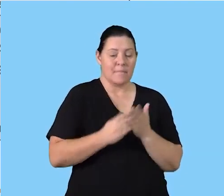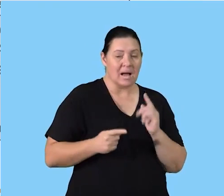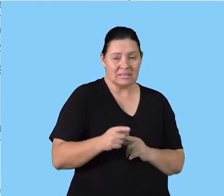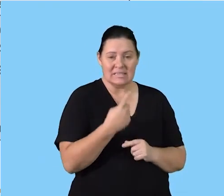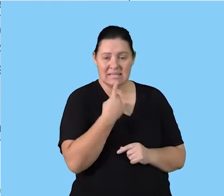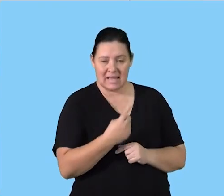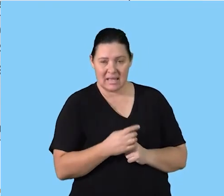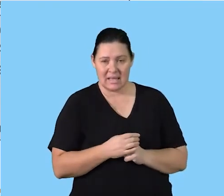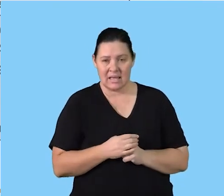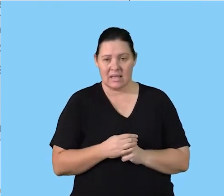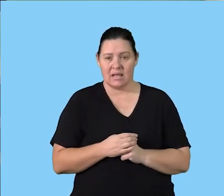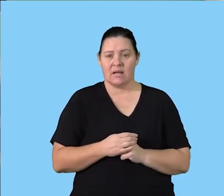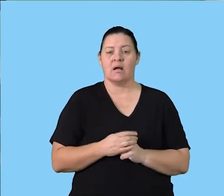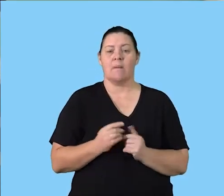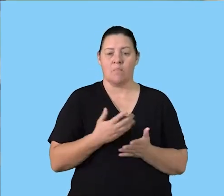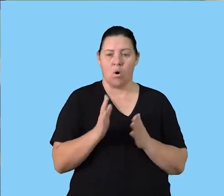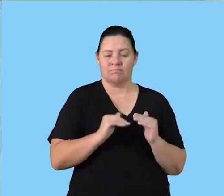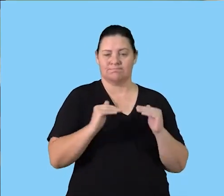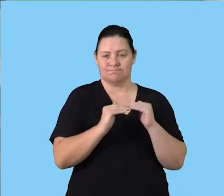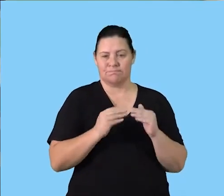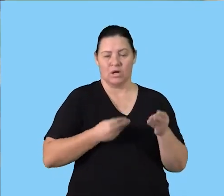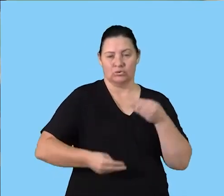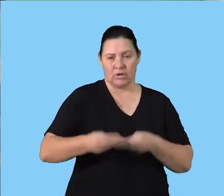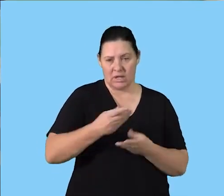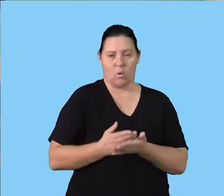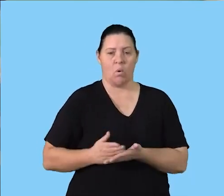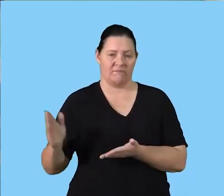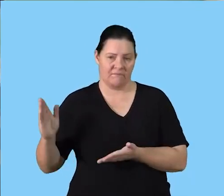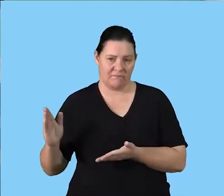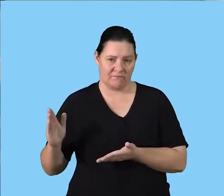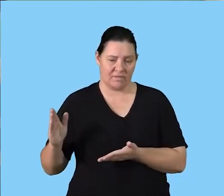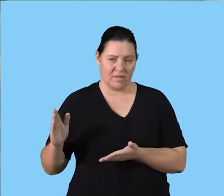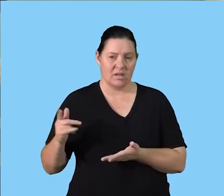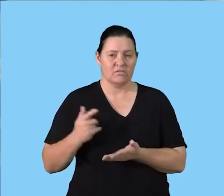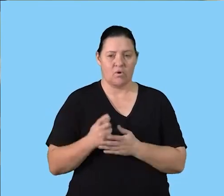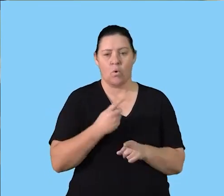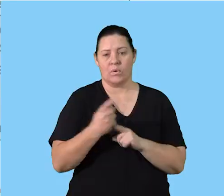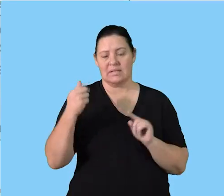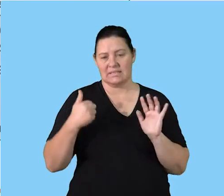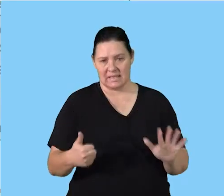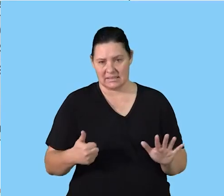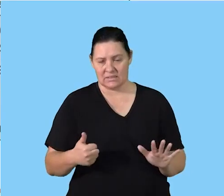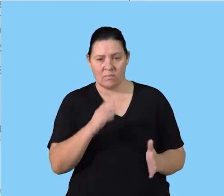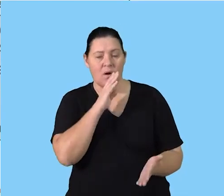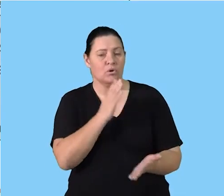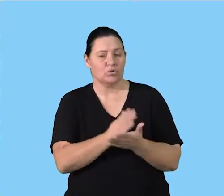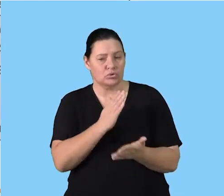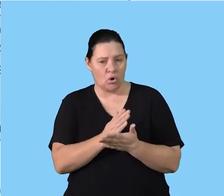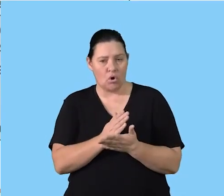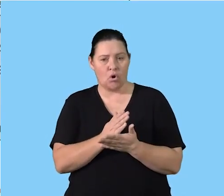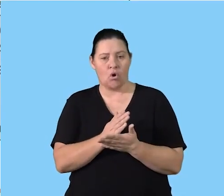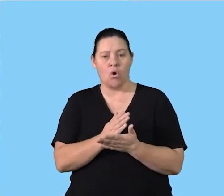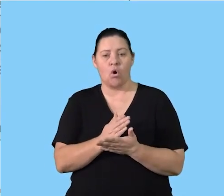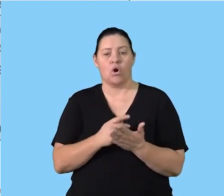talks to more equitable trading has been removed in week 6 to ensure curriculum